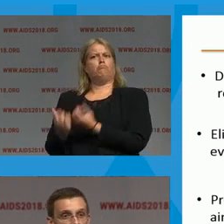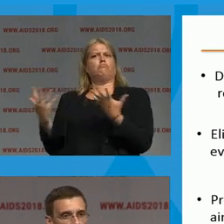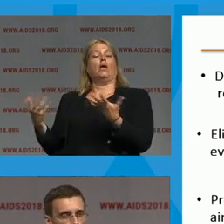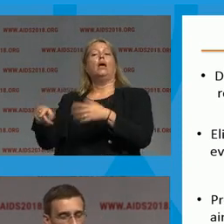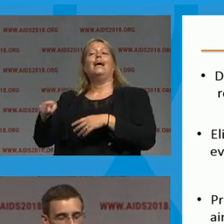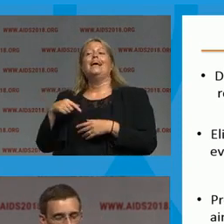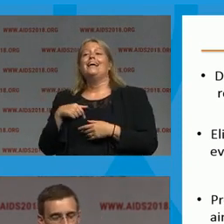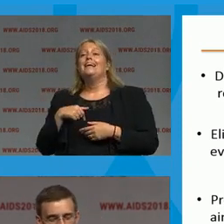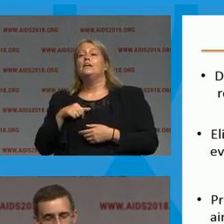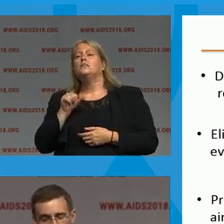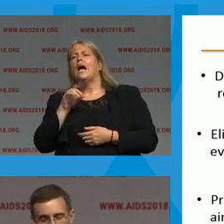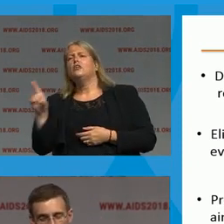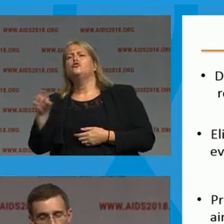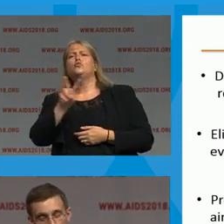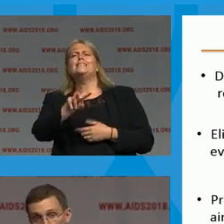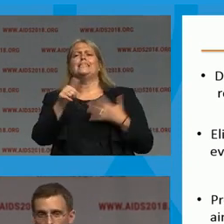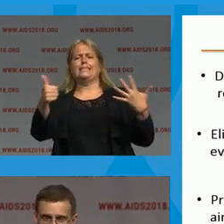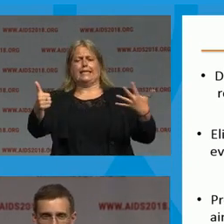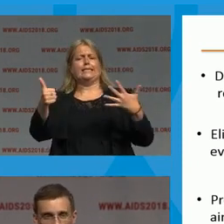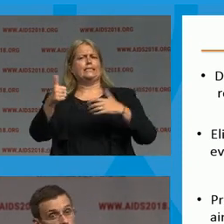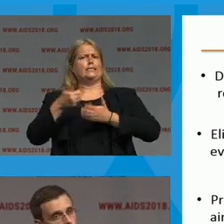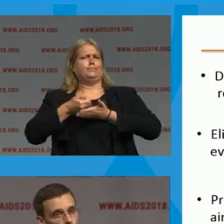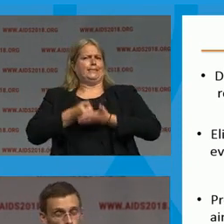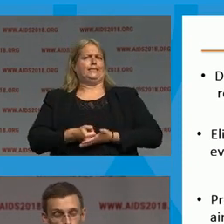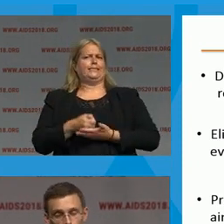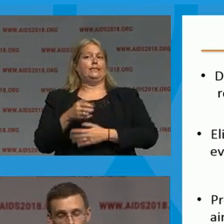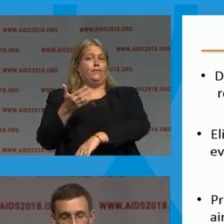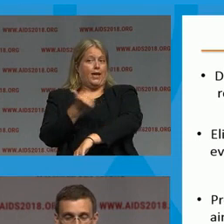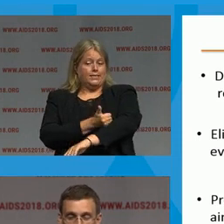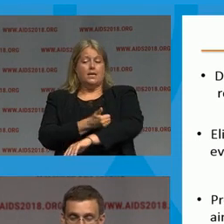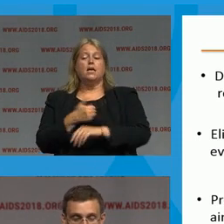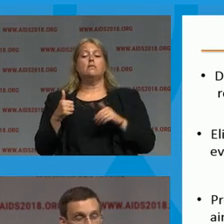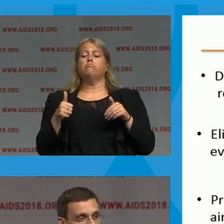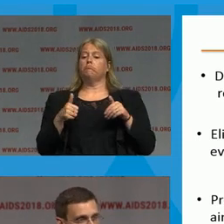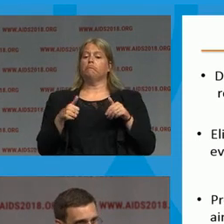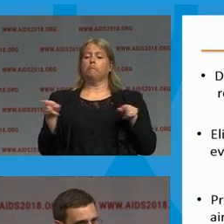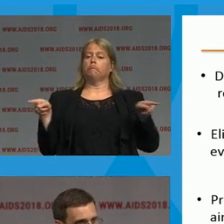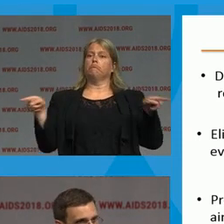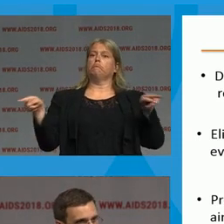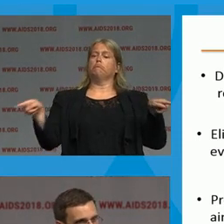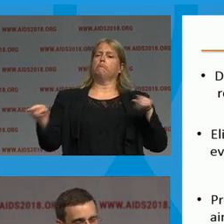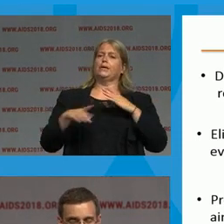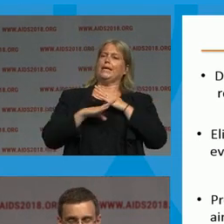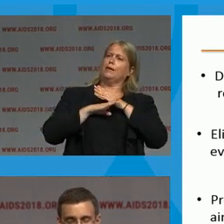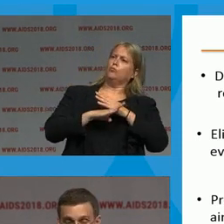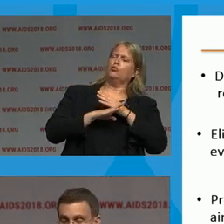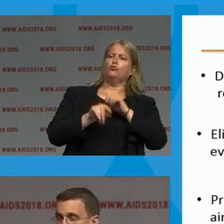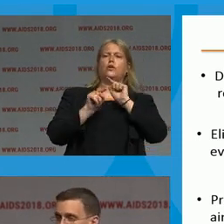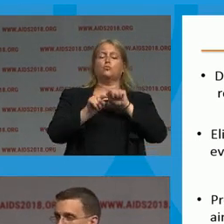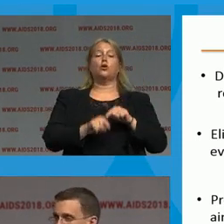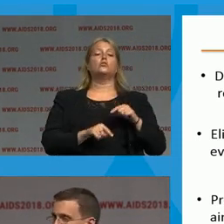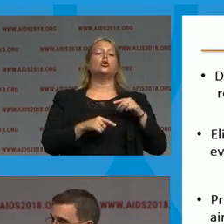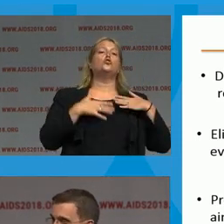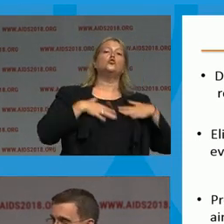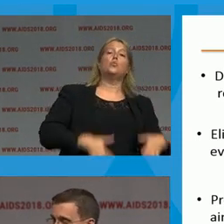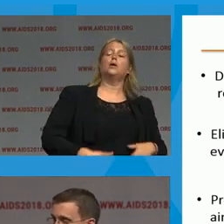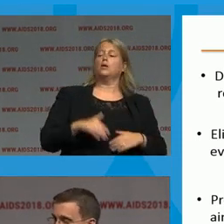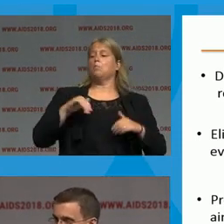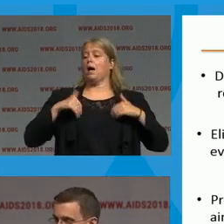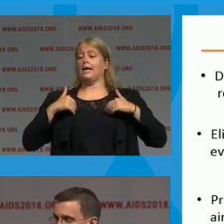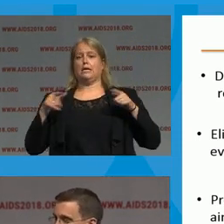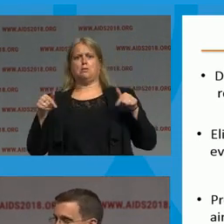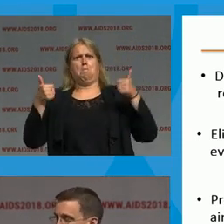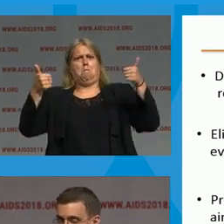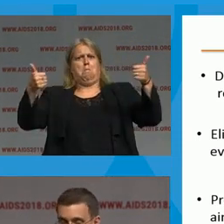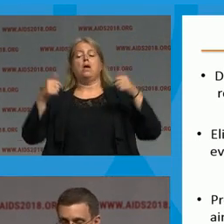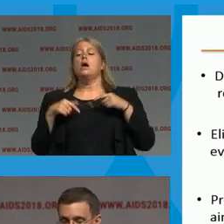This Ad26-based vaccine showed very similar immune responses in monkeys and humans. It protected the monkeys from infection